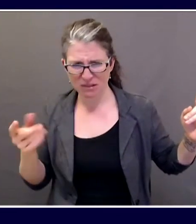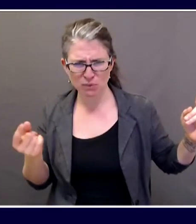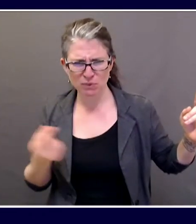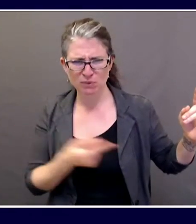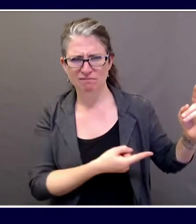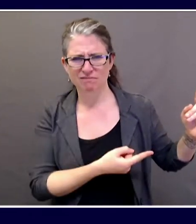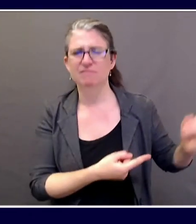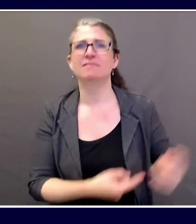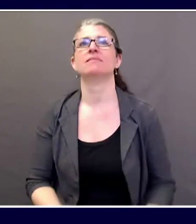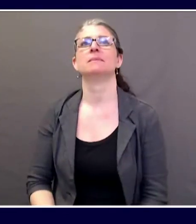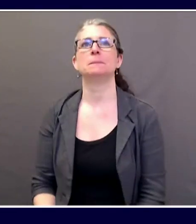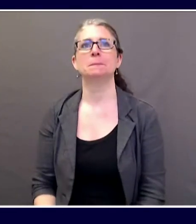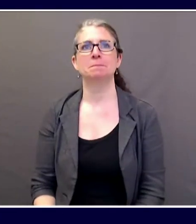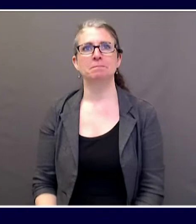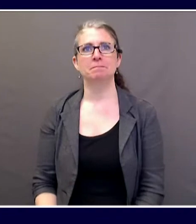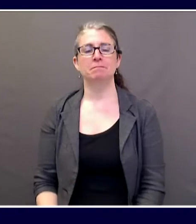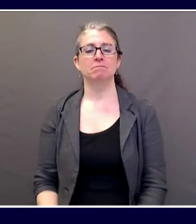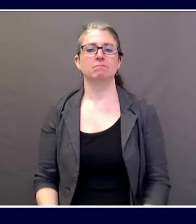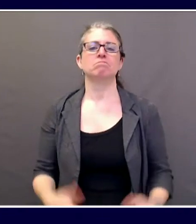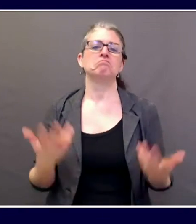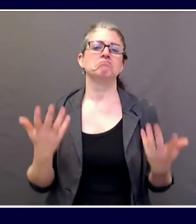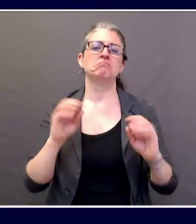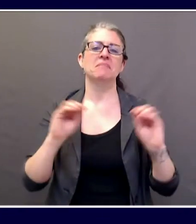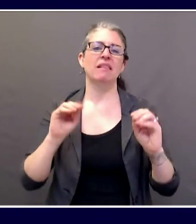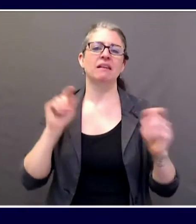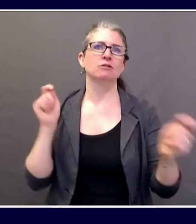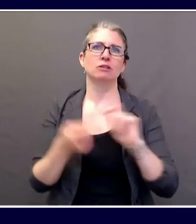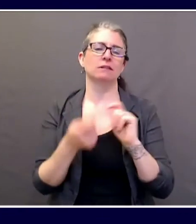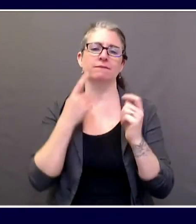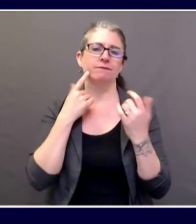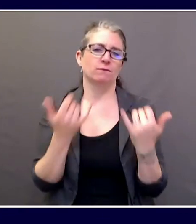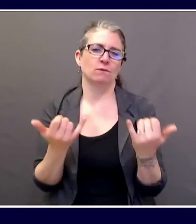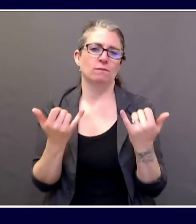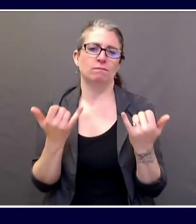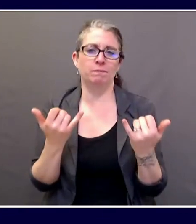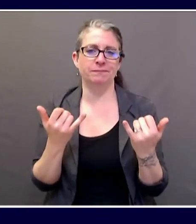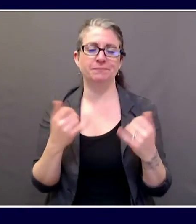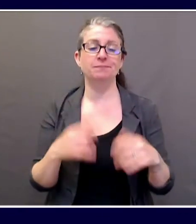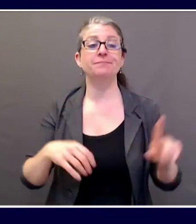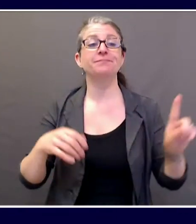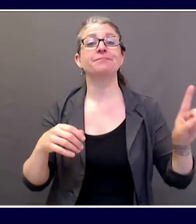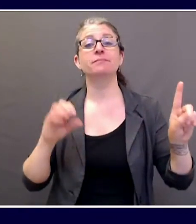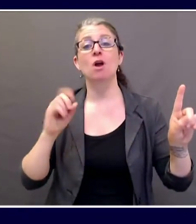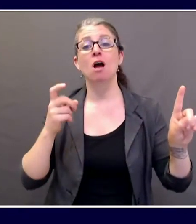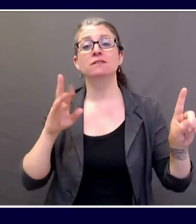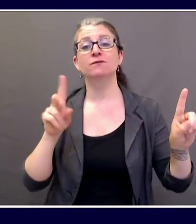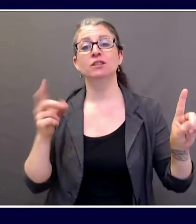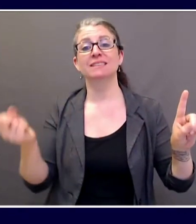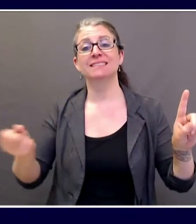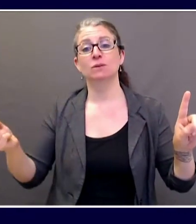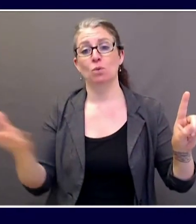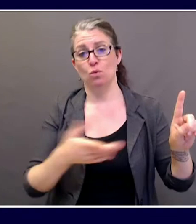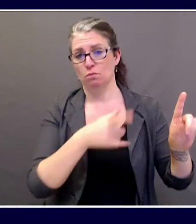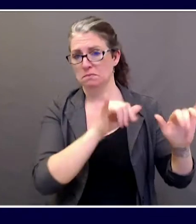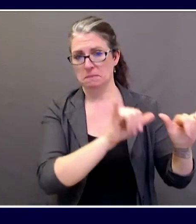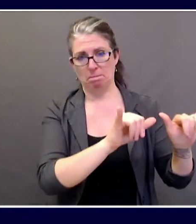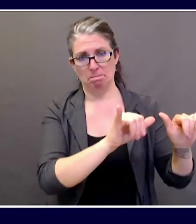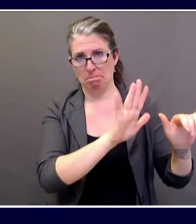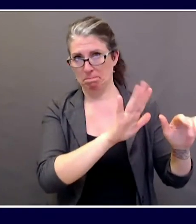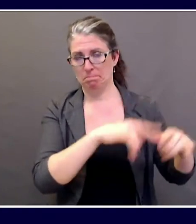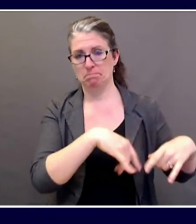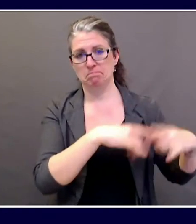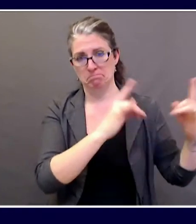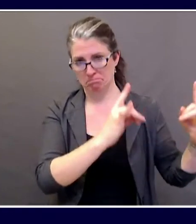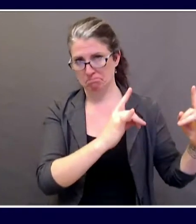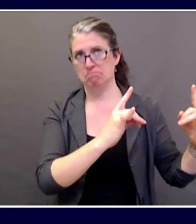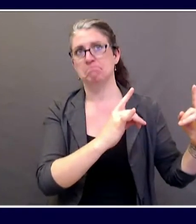the locations of the mobile unit. Much of that, again, the supply of vaccine that we are utilizing for that is a function of